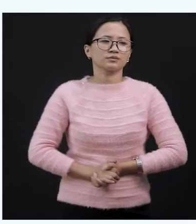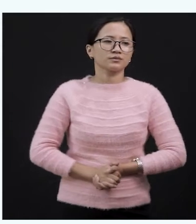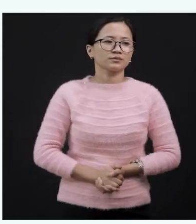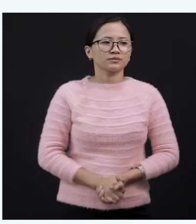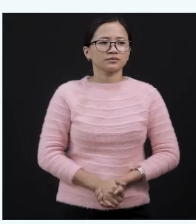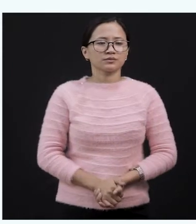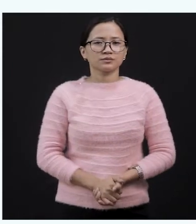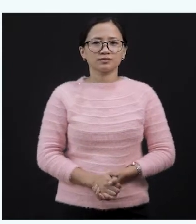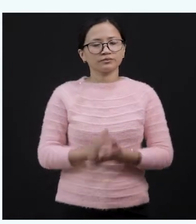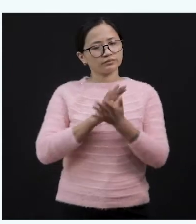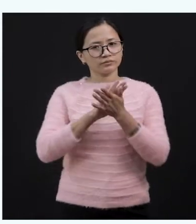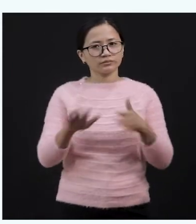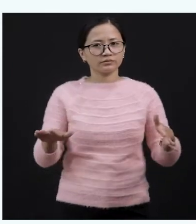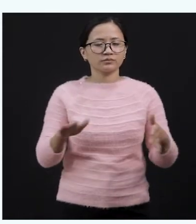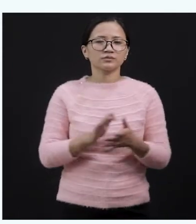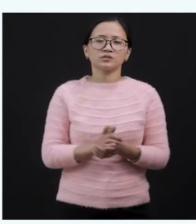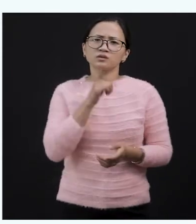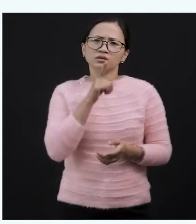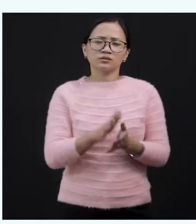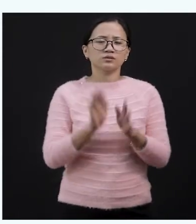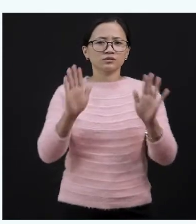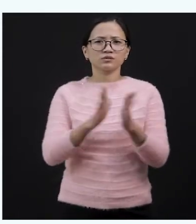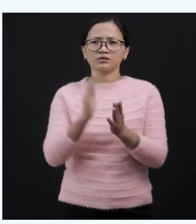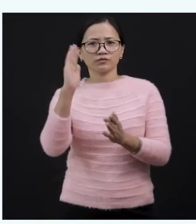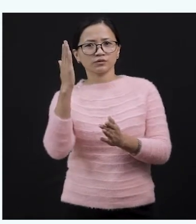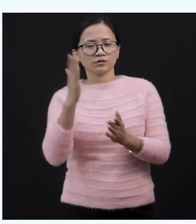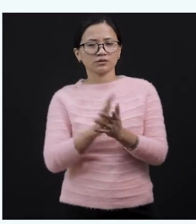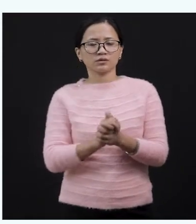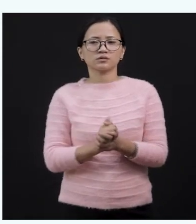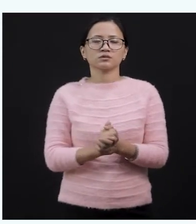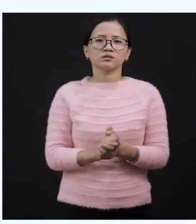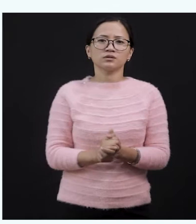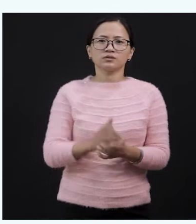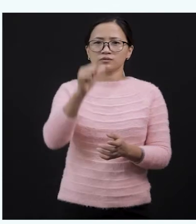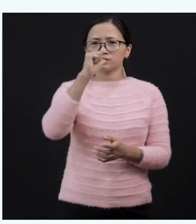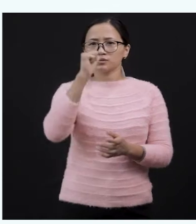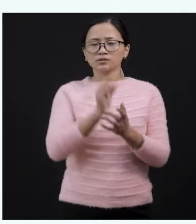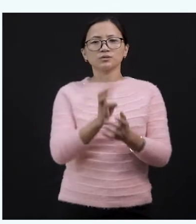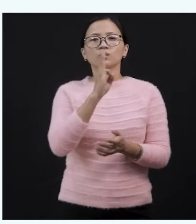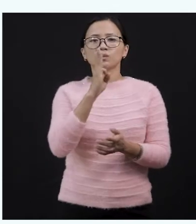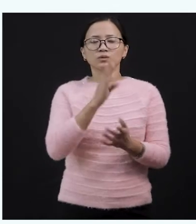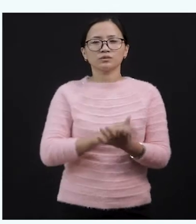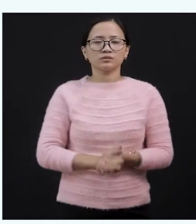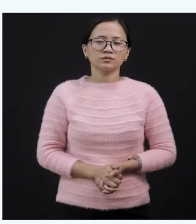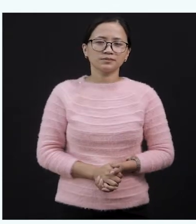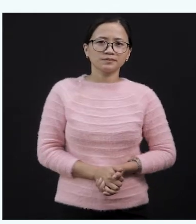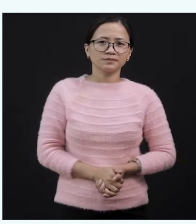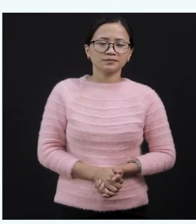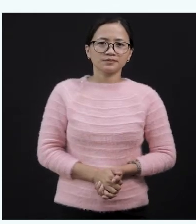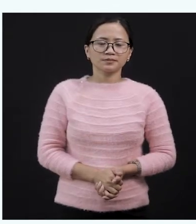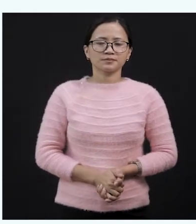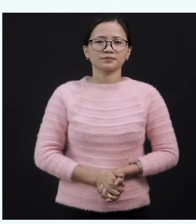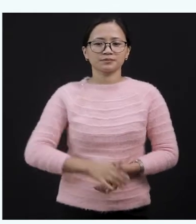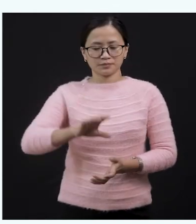table. Done. Now I'm sure you have a glass, a transparent glass for drinking water.